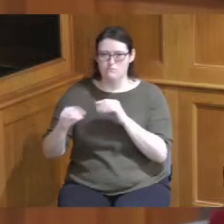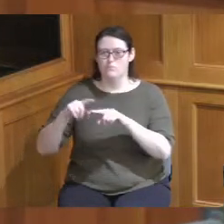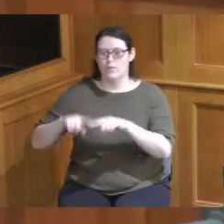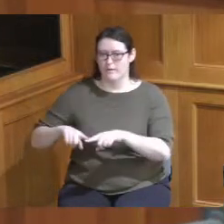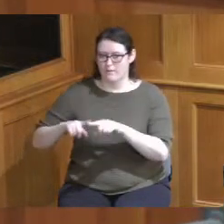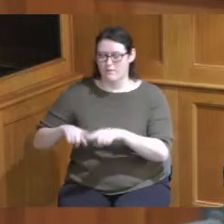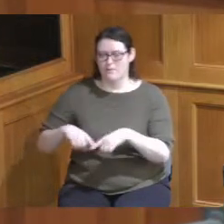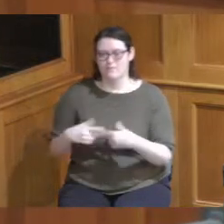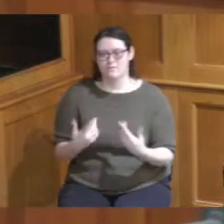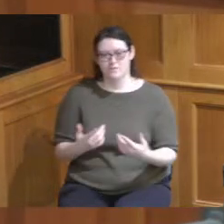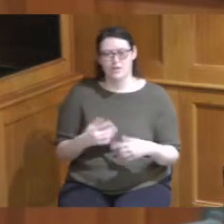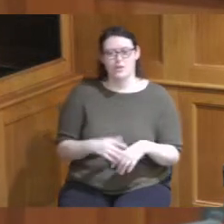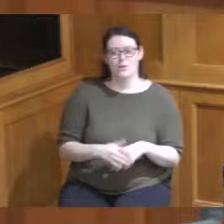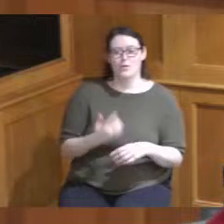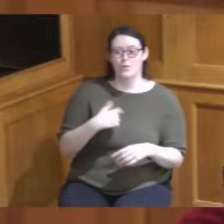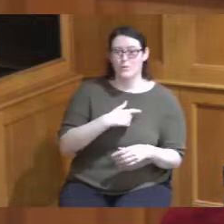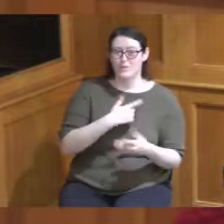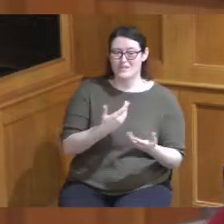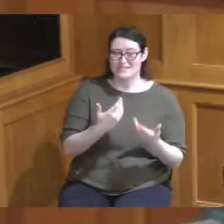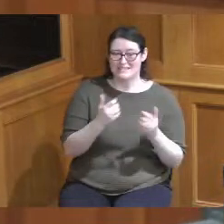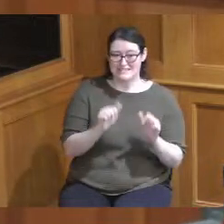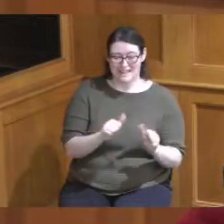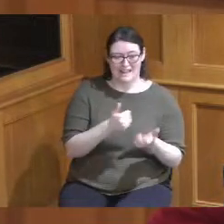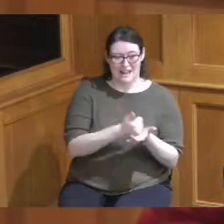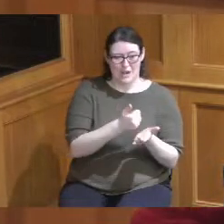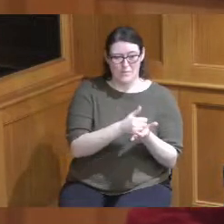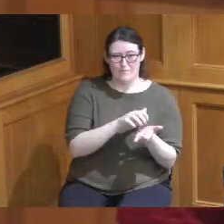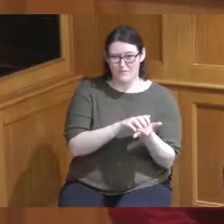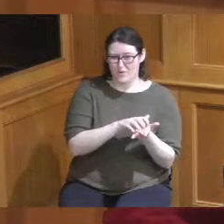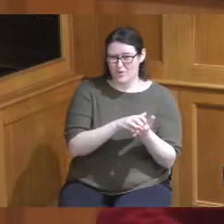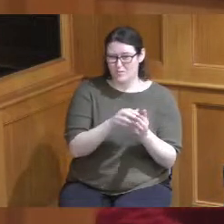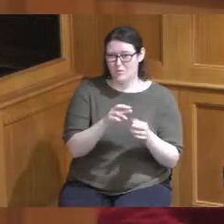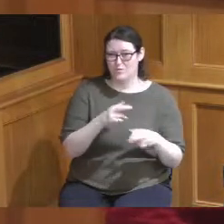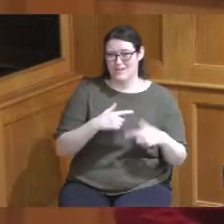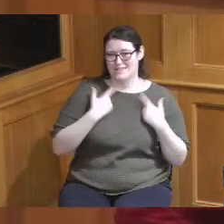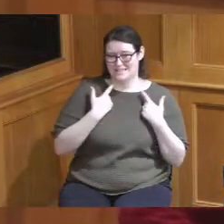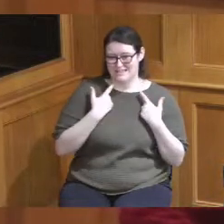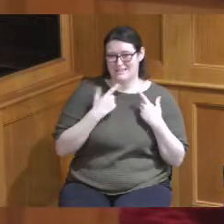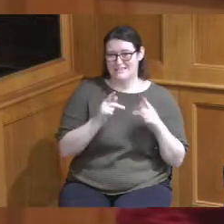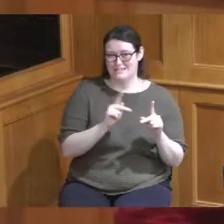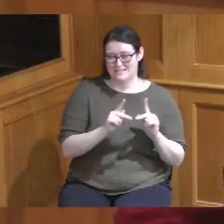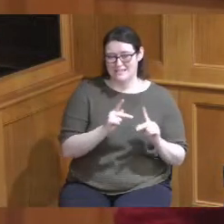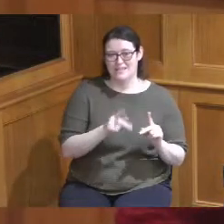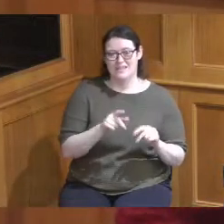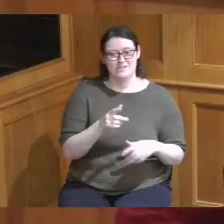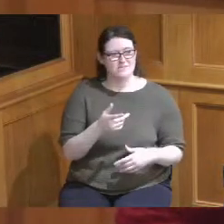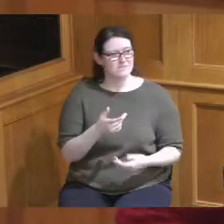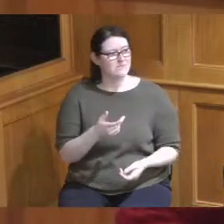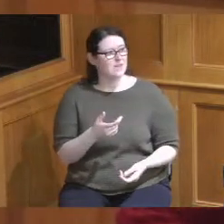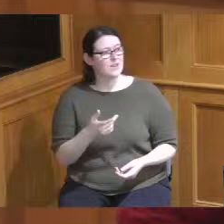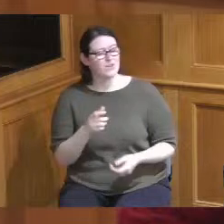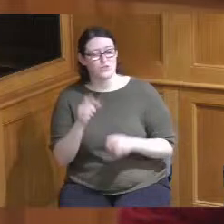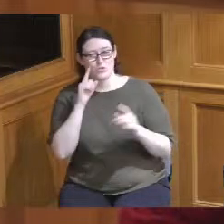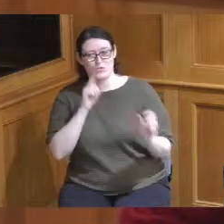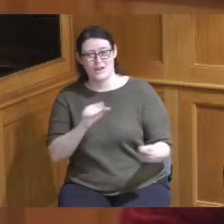while providing vulnerable residents with the security they need to thrive. Strategies to End Homelessness stands out as a leader in this work.